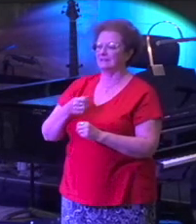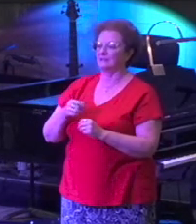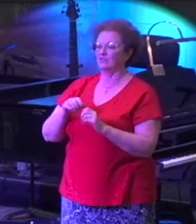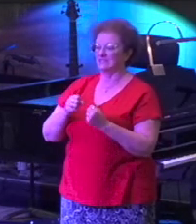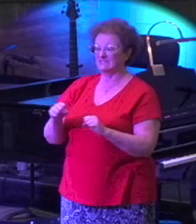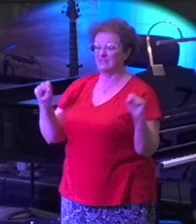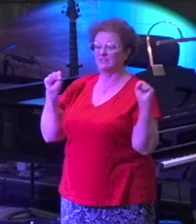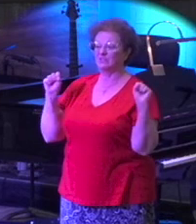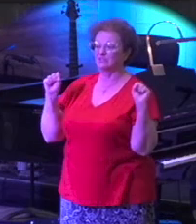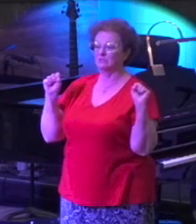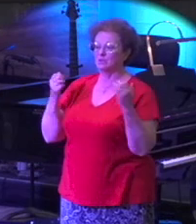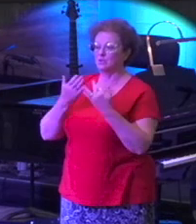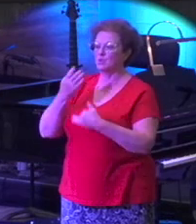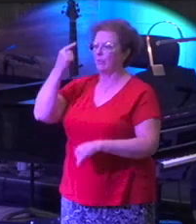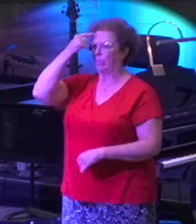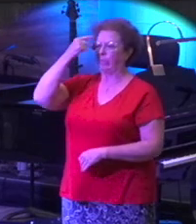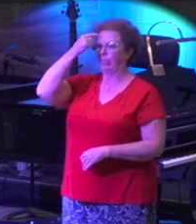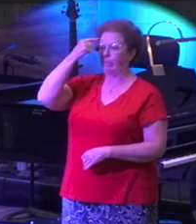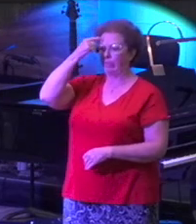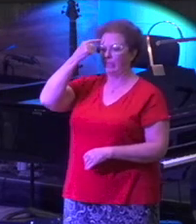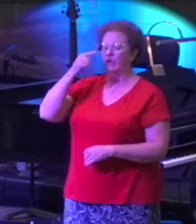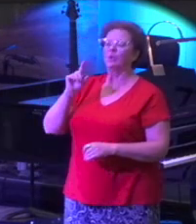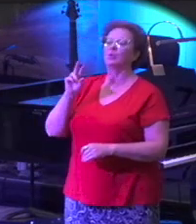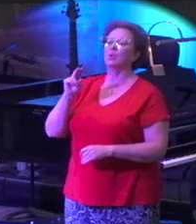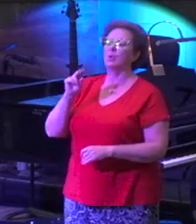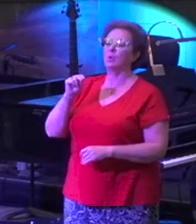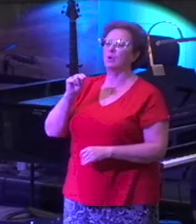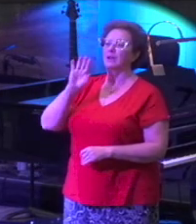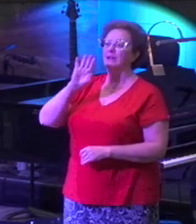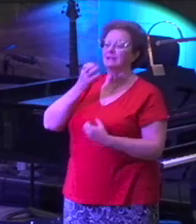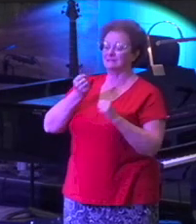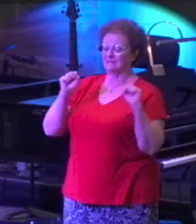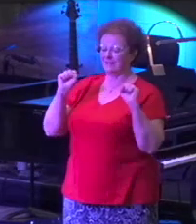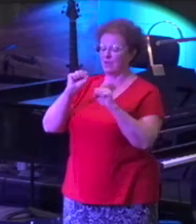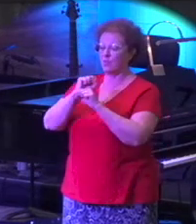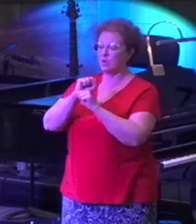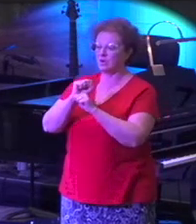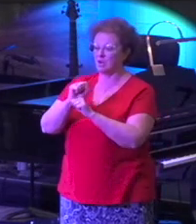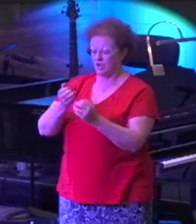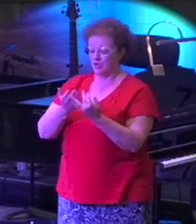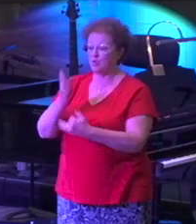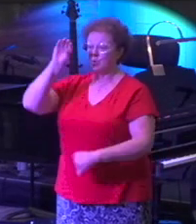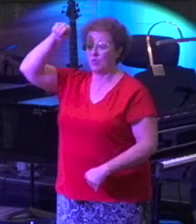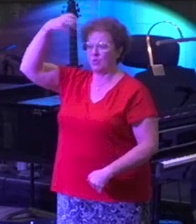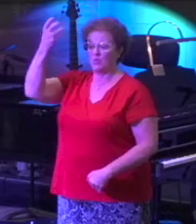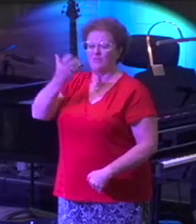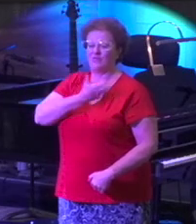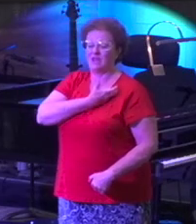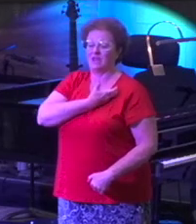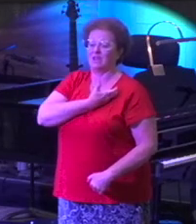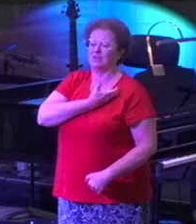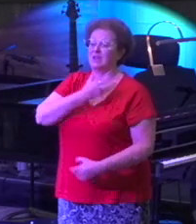deduction. No, he makes his saving work possible by grace alone, through